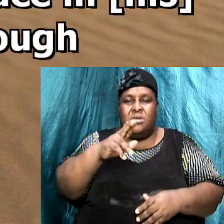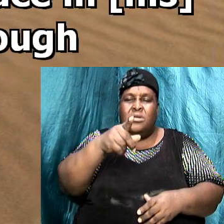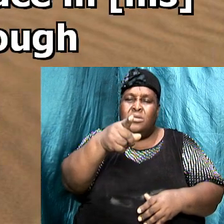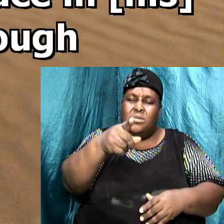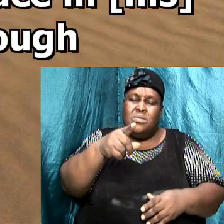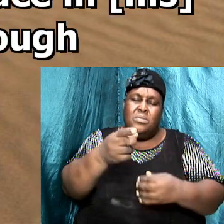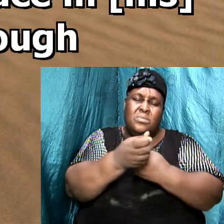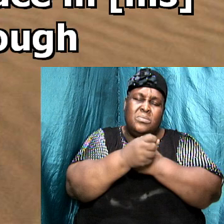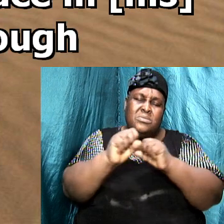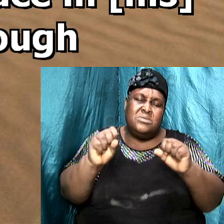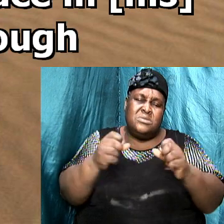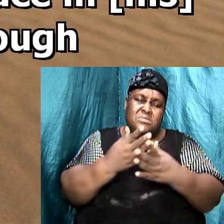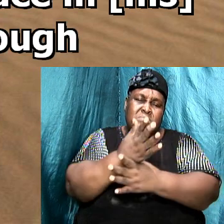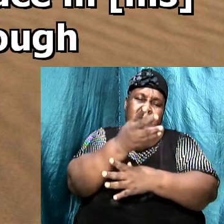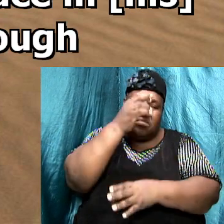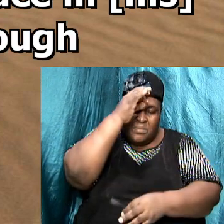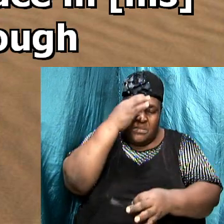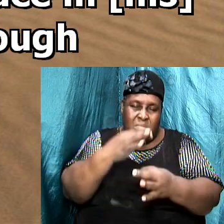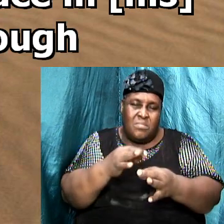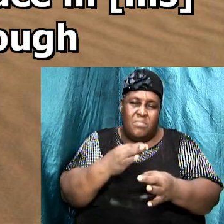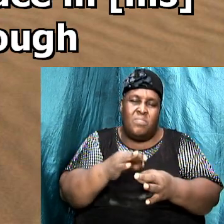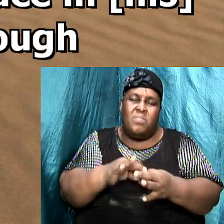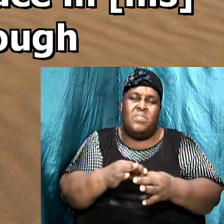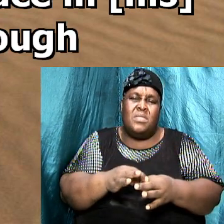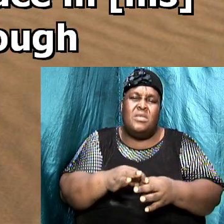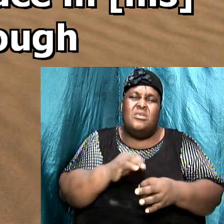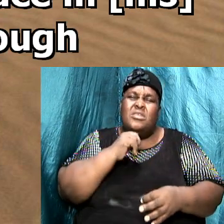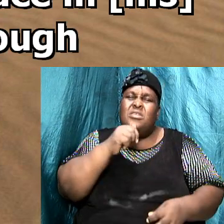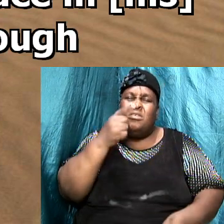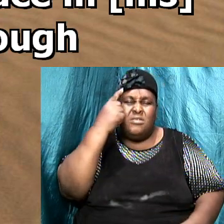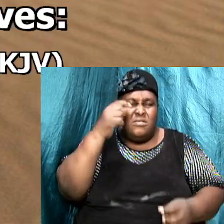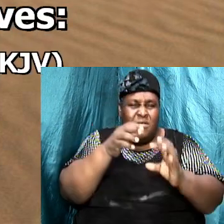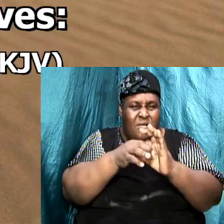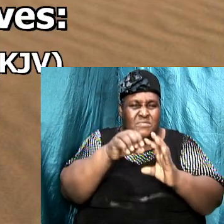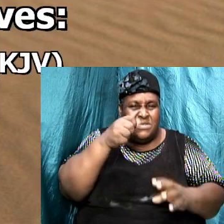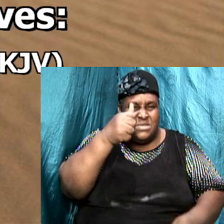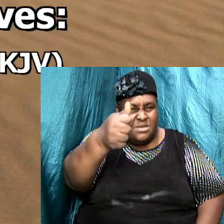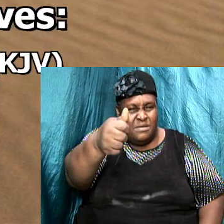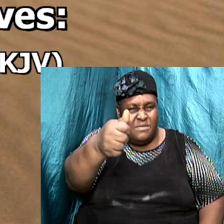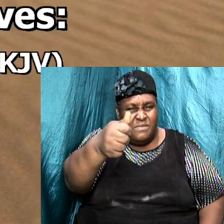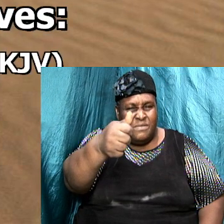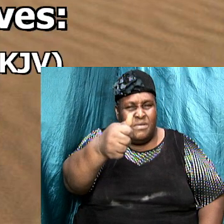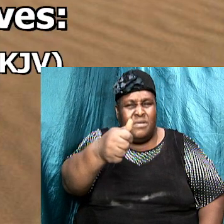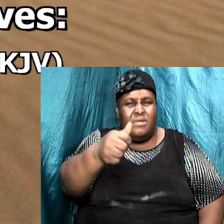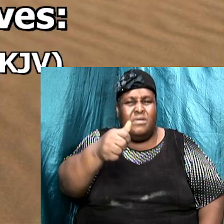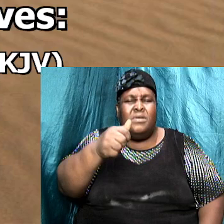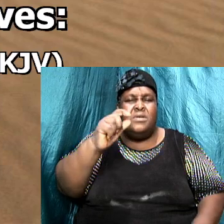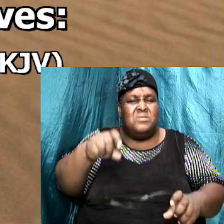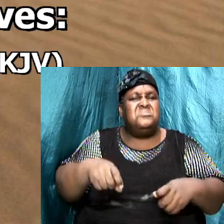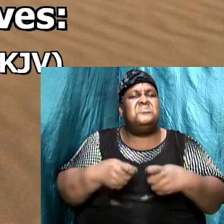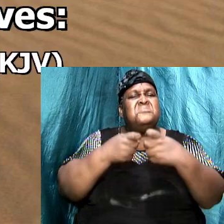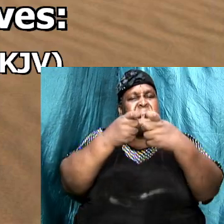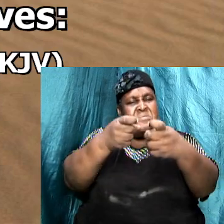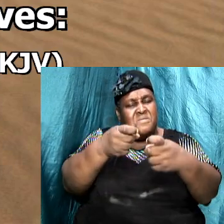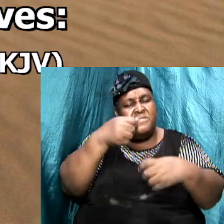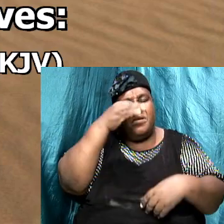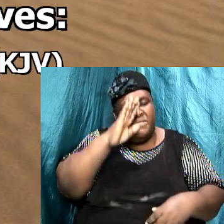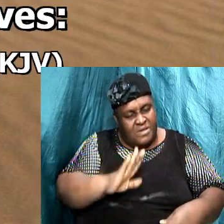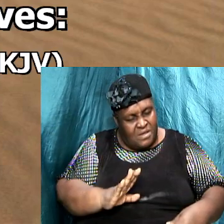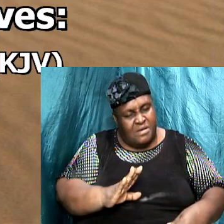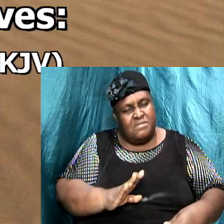ye saved through faith, and that not of yourselves. It is the gift of